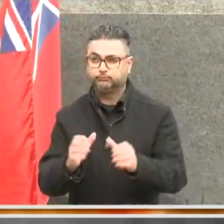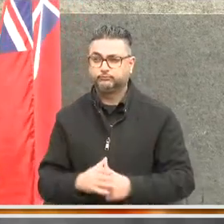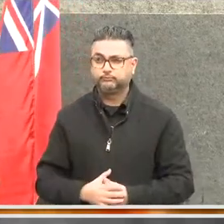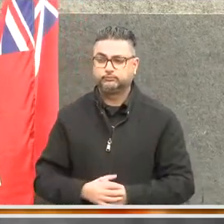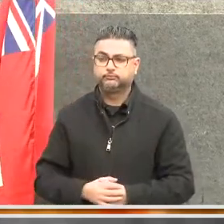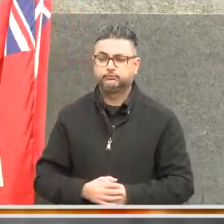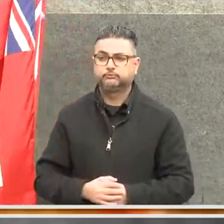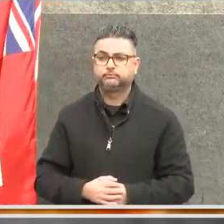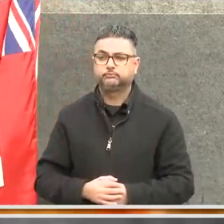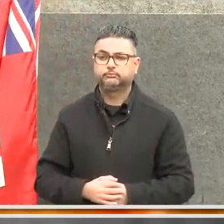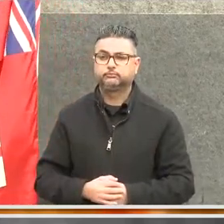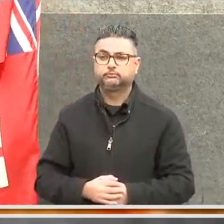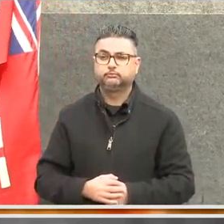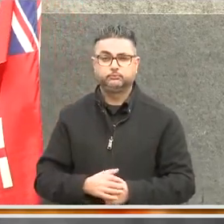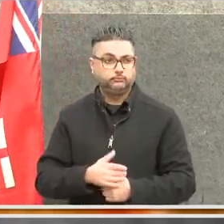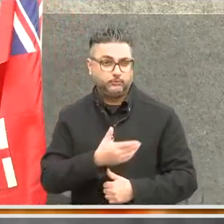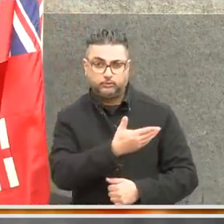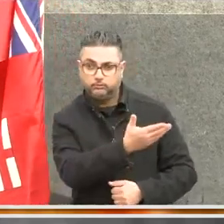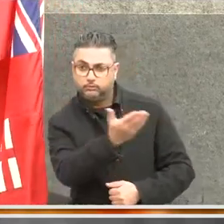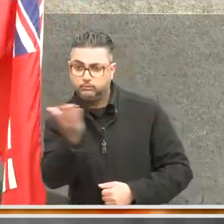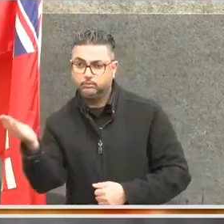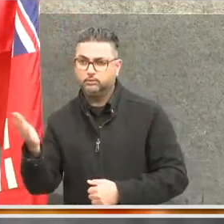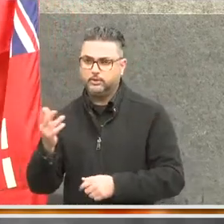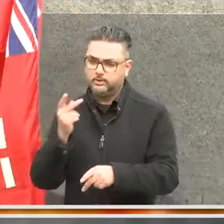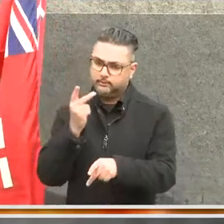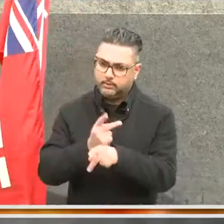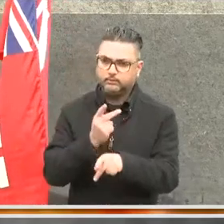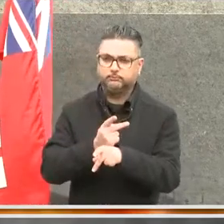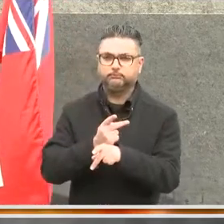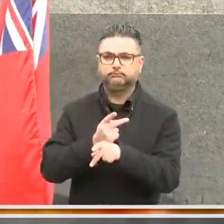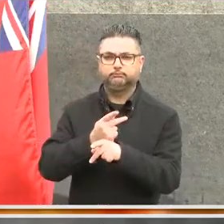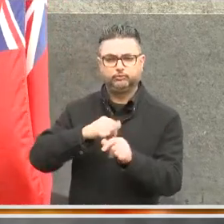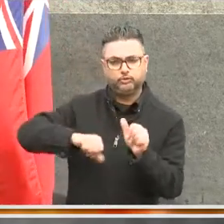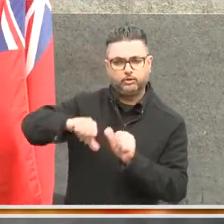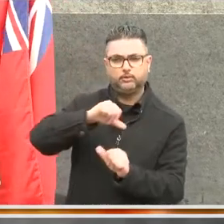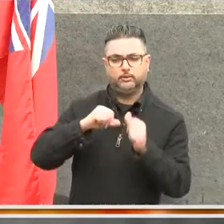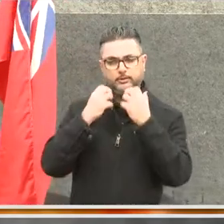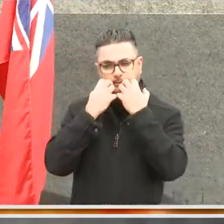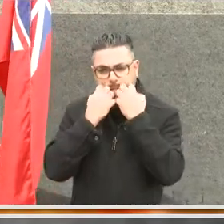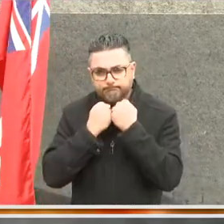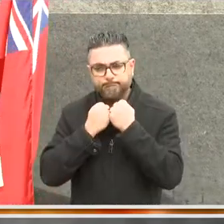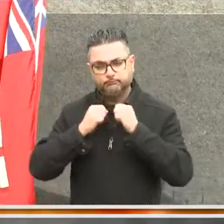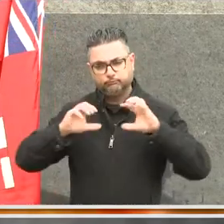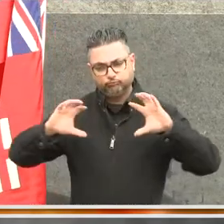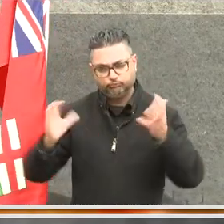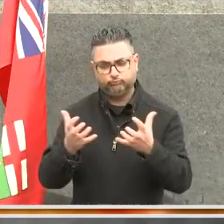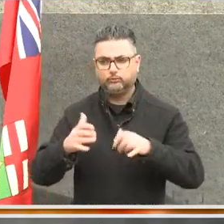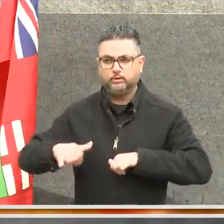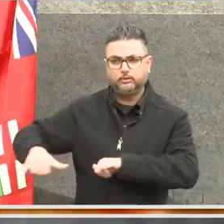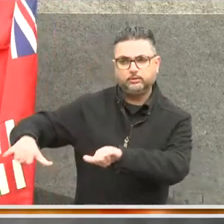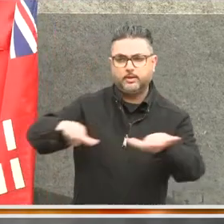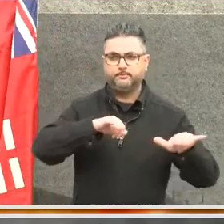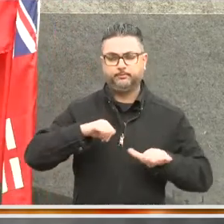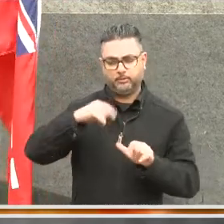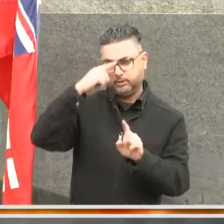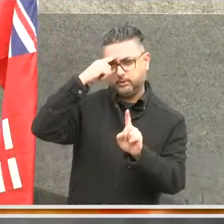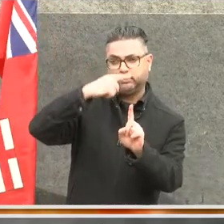other, to foster and encourage the common good that binds us